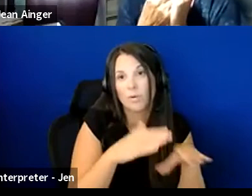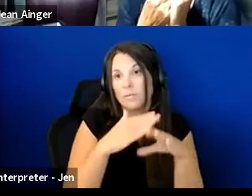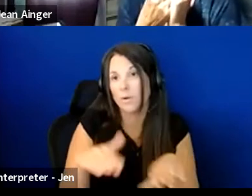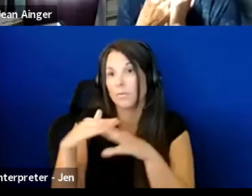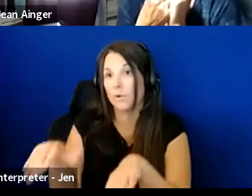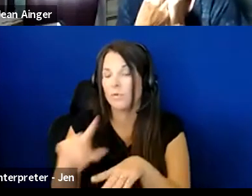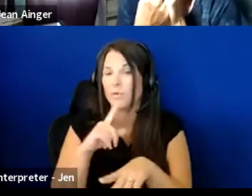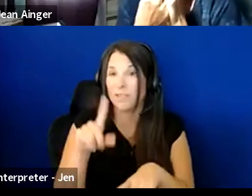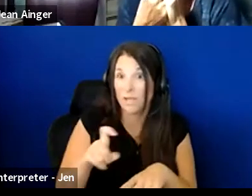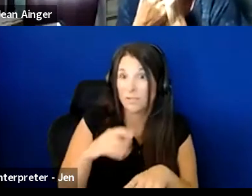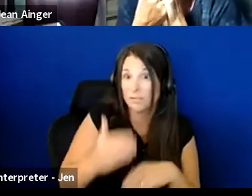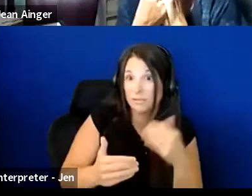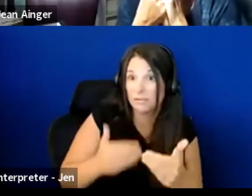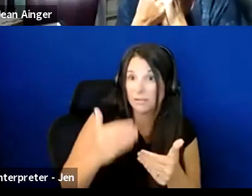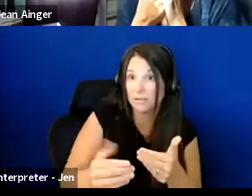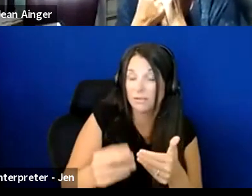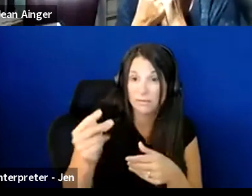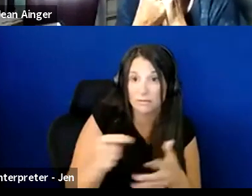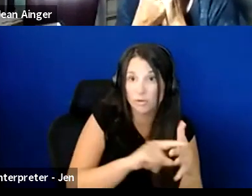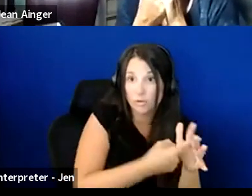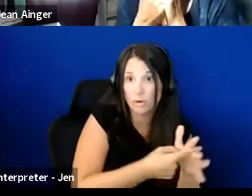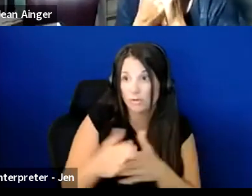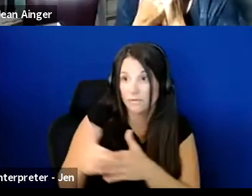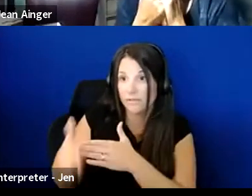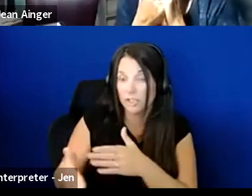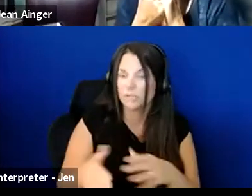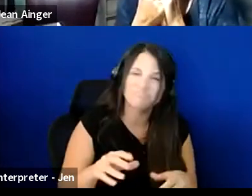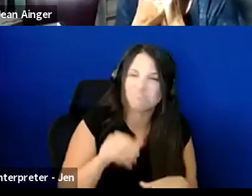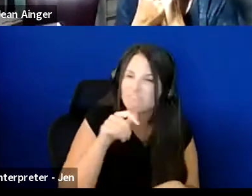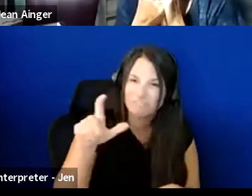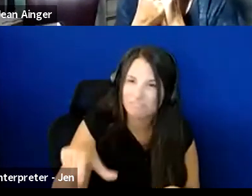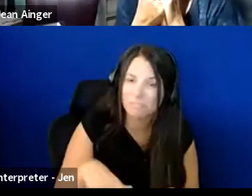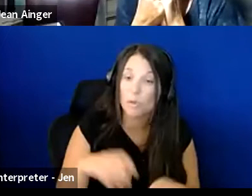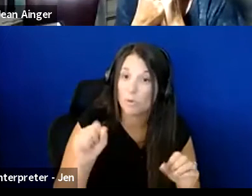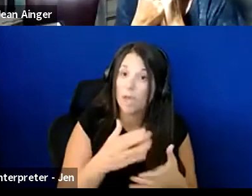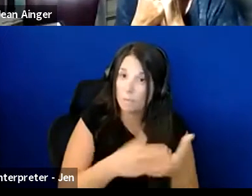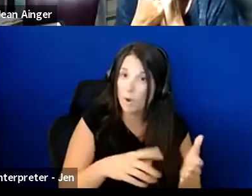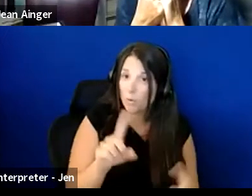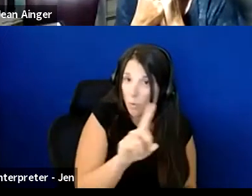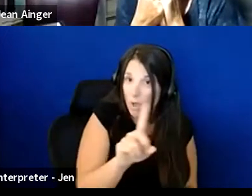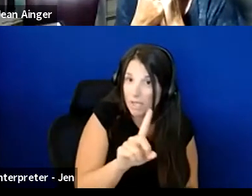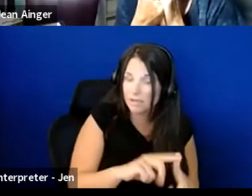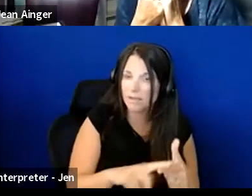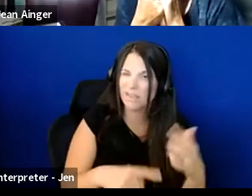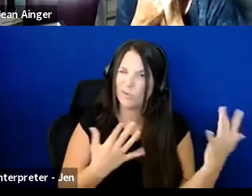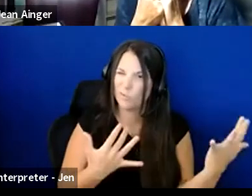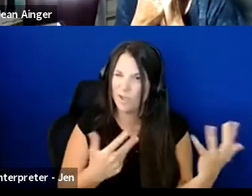in succession. And so, like, let's say, for instance, you take part 1 and you want to take a couple of weeks break before you come to part 2.